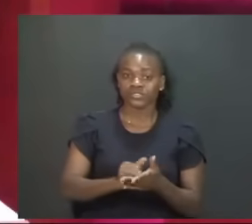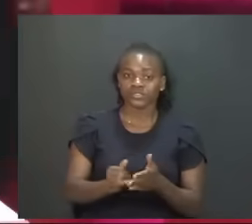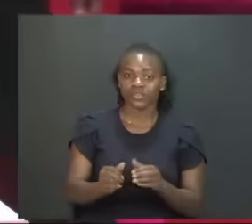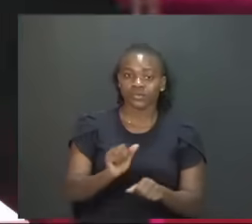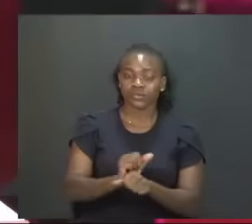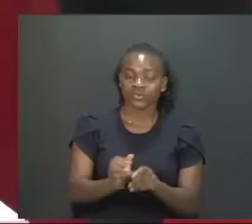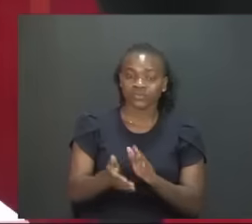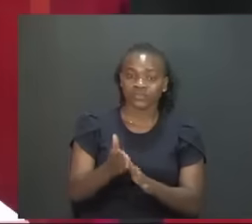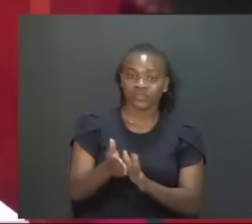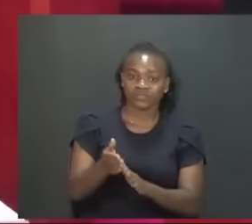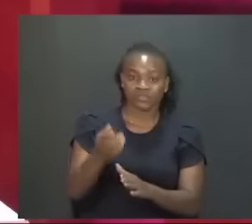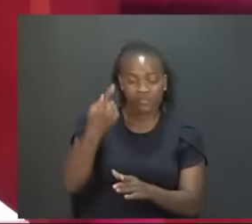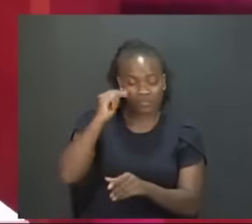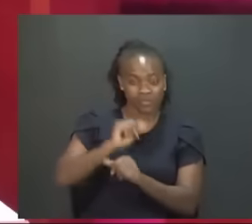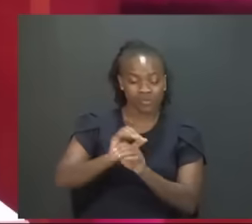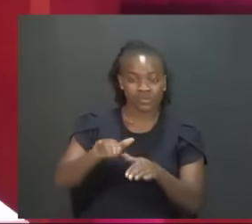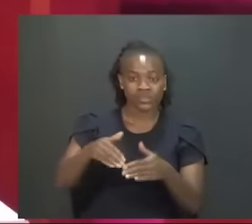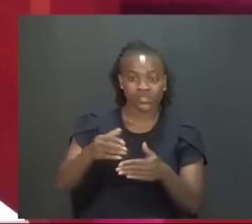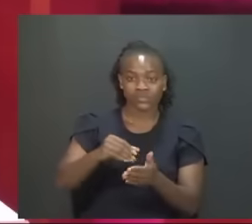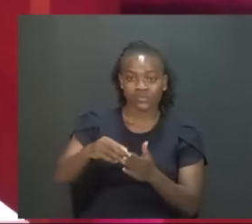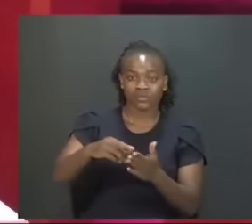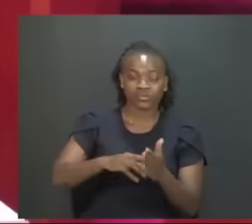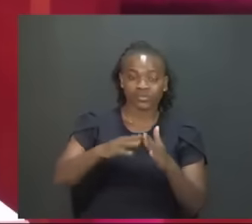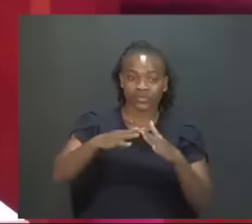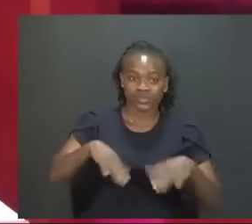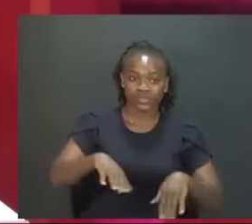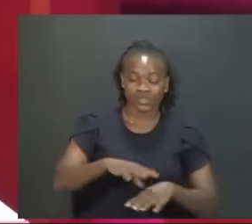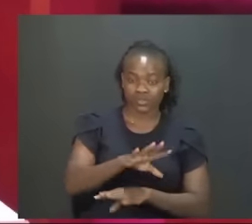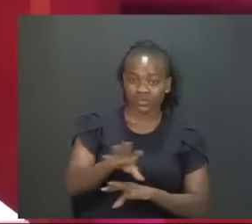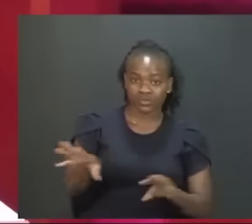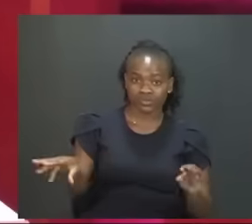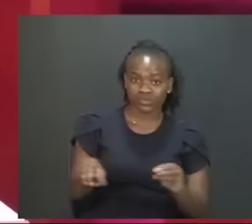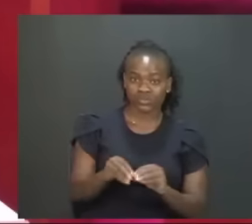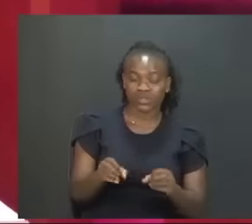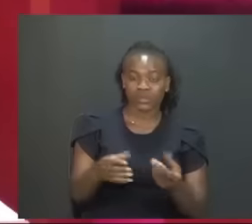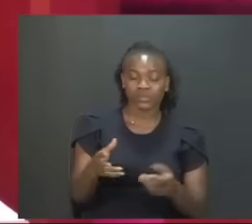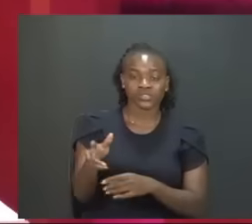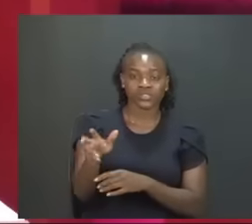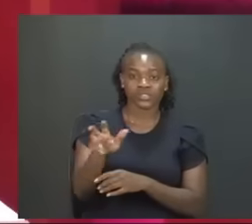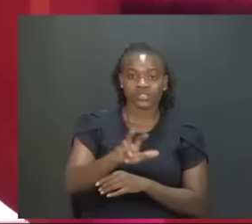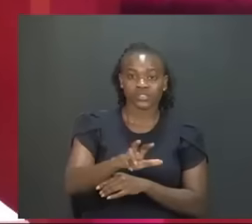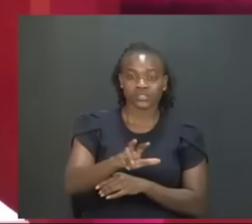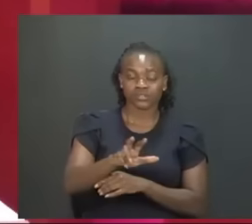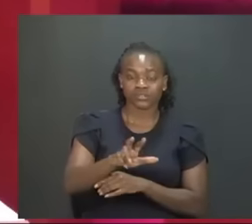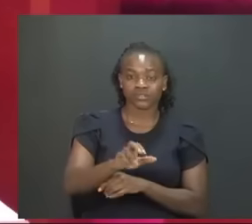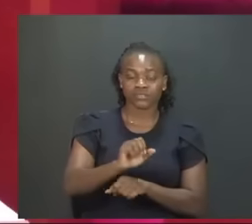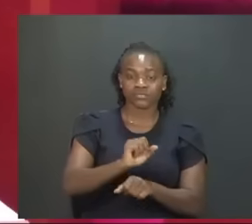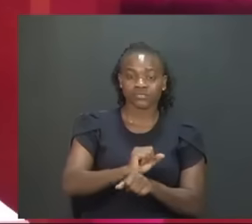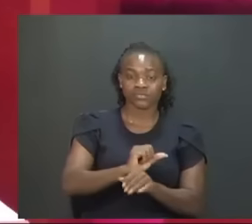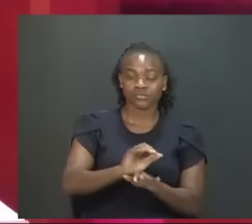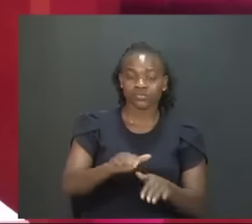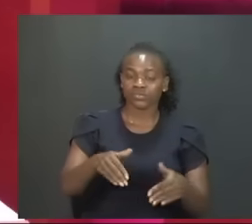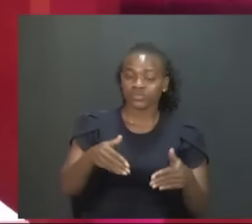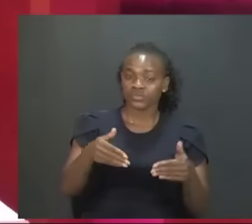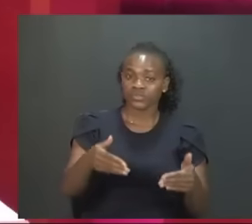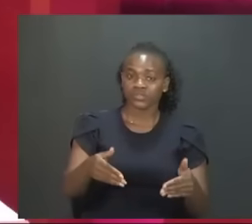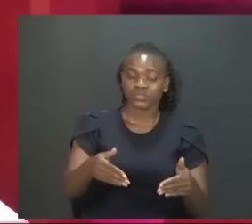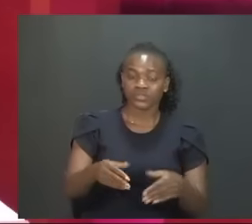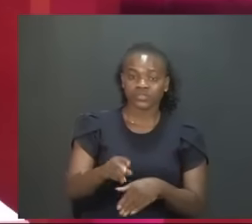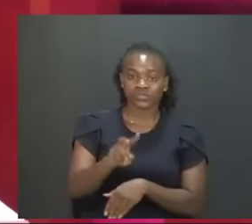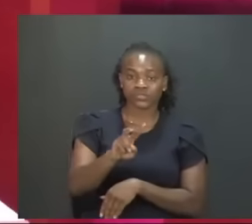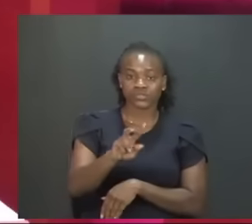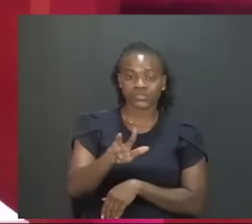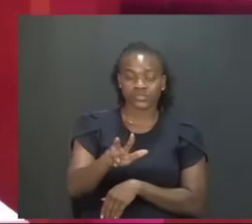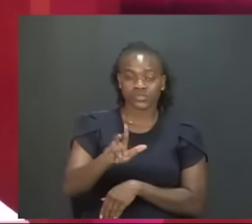on the referrals and report to the House. A total of 300 referrals have been made to